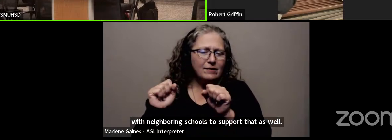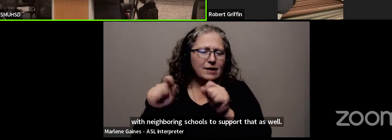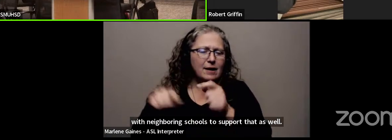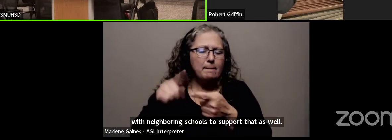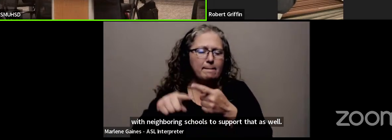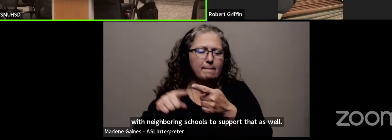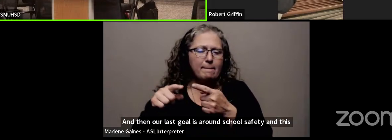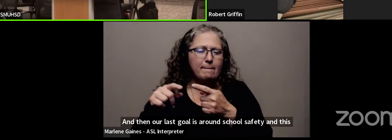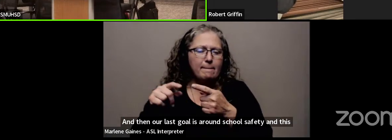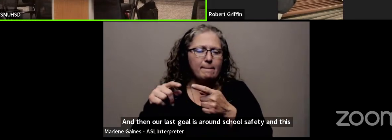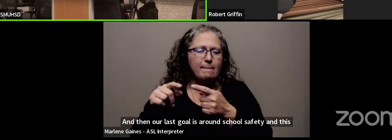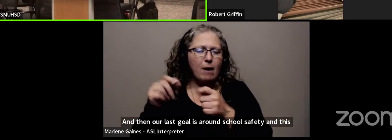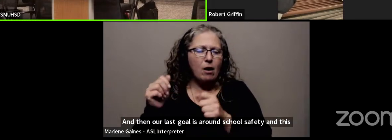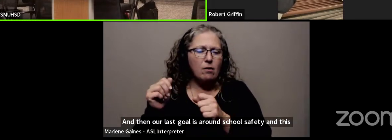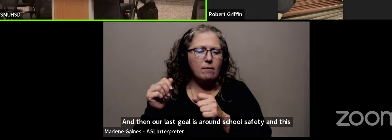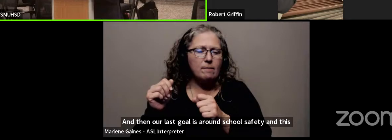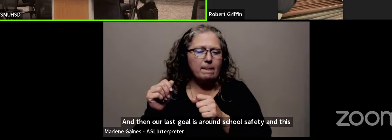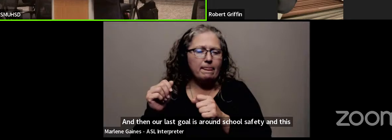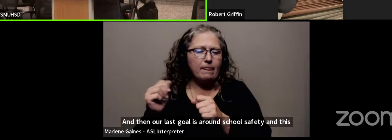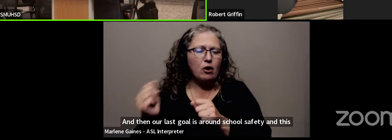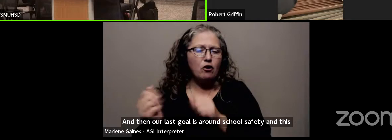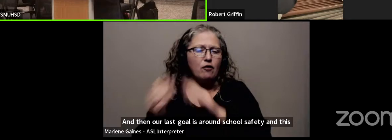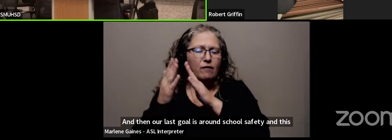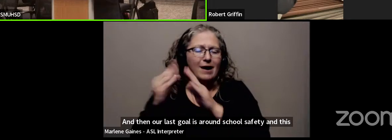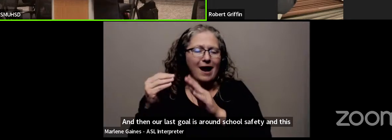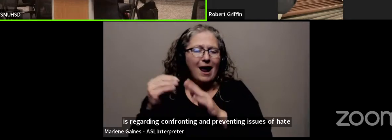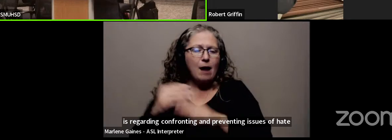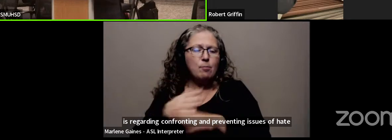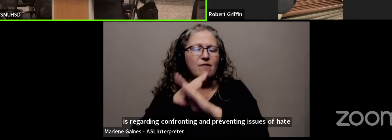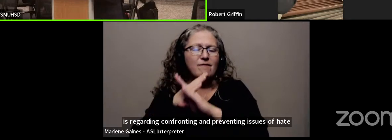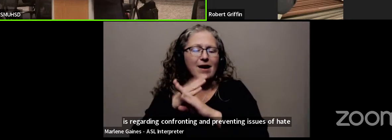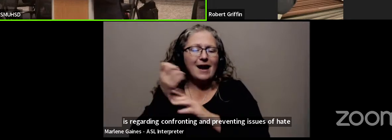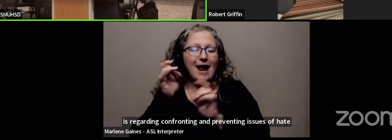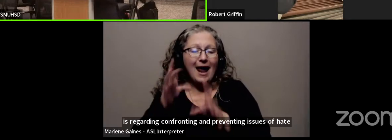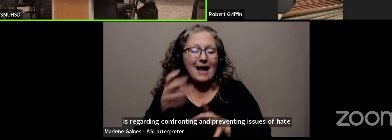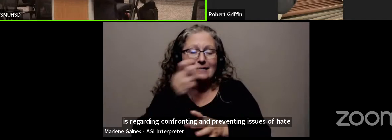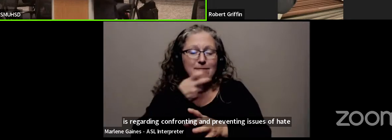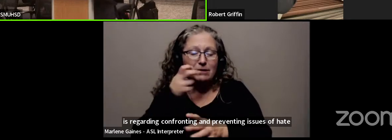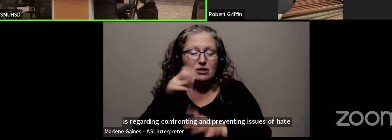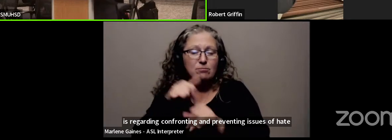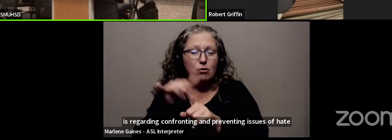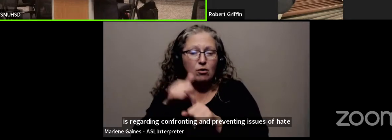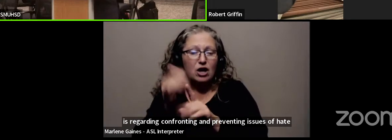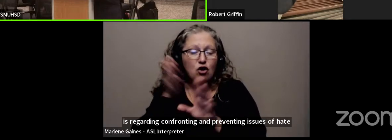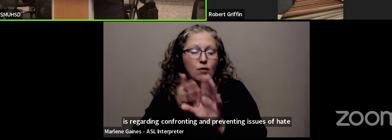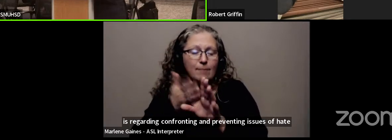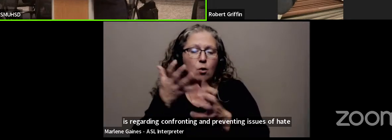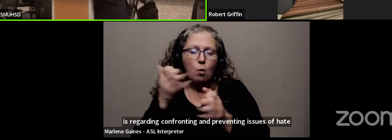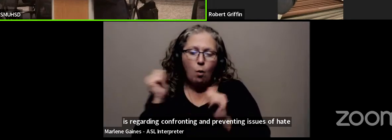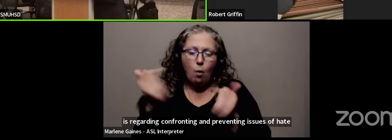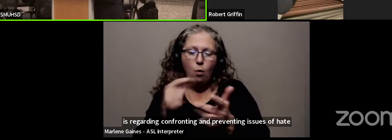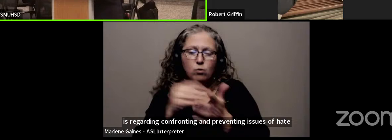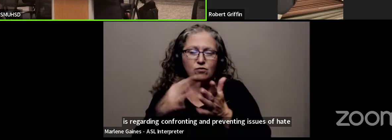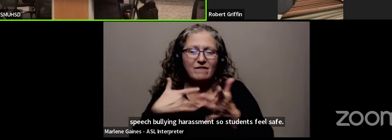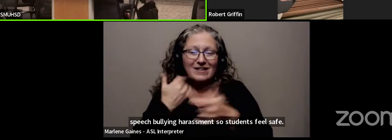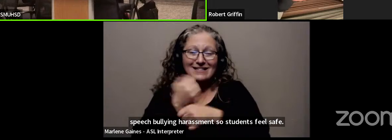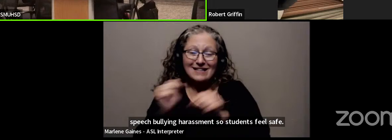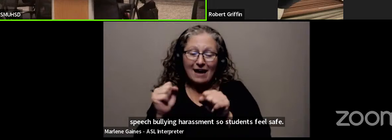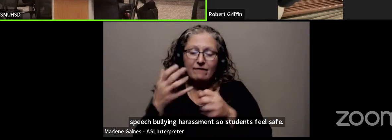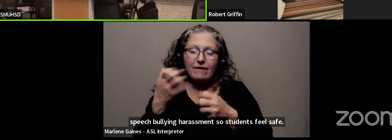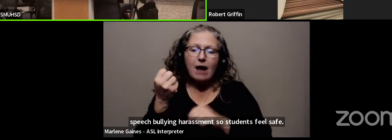regarding confronting and preventing issues of hate speech, bullying, harassment, so students feel safe, and work to